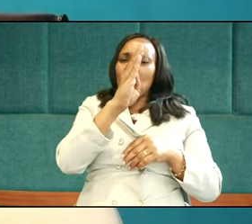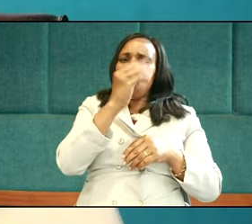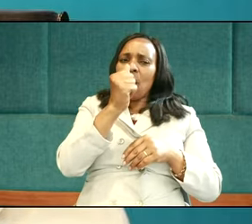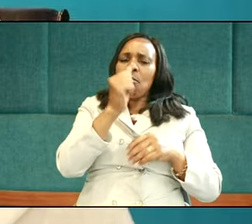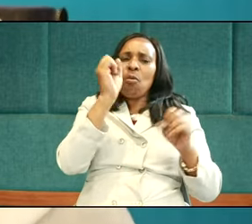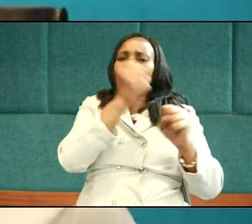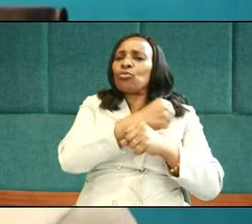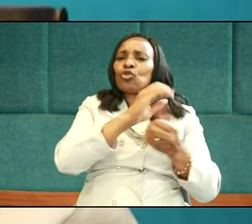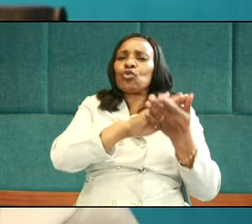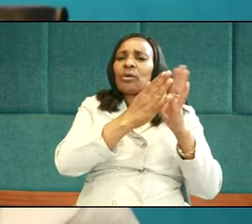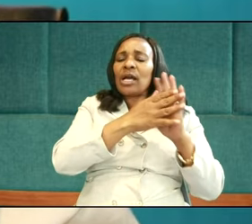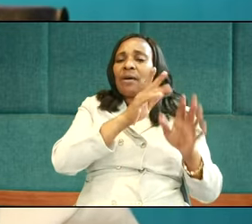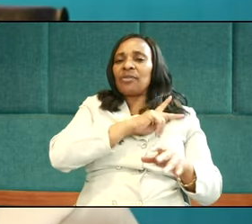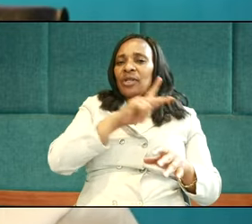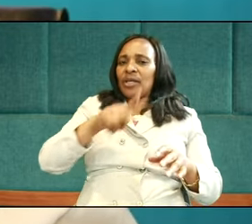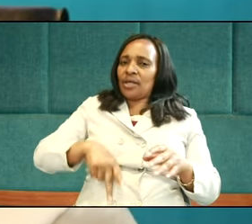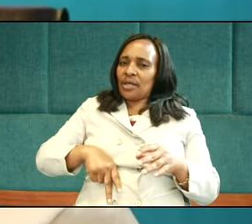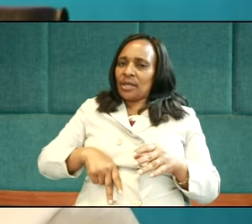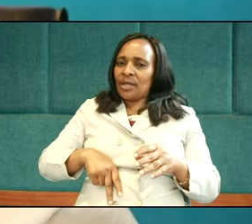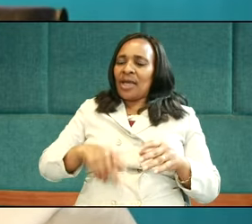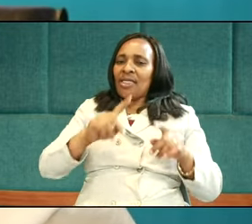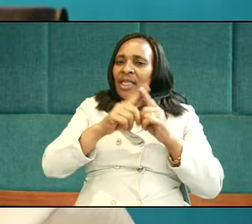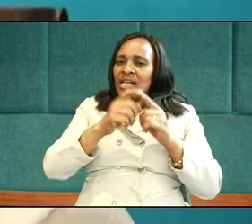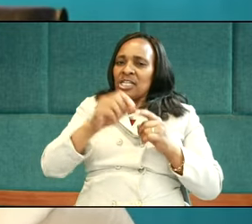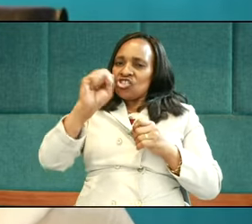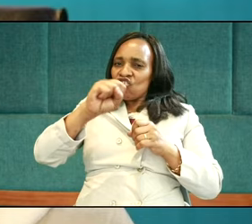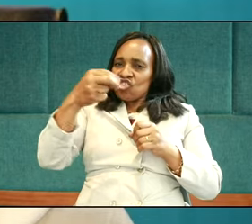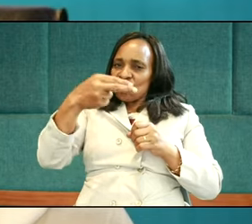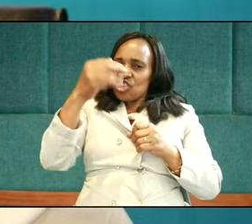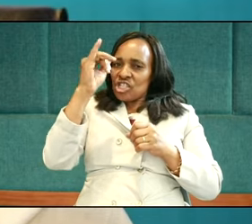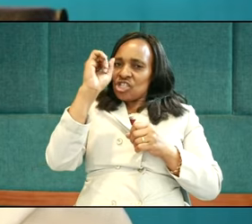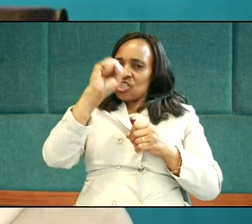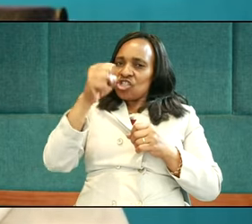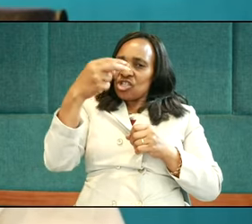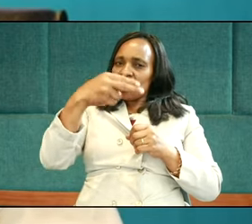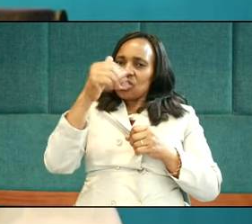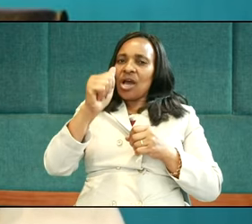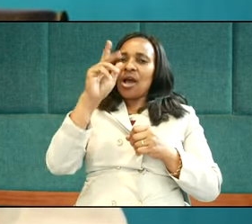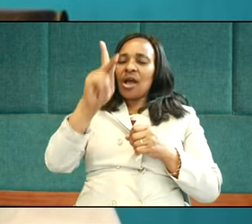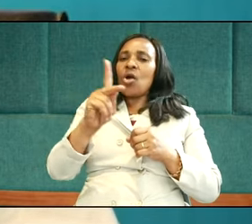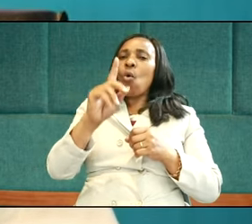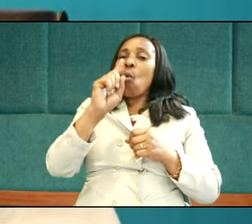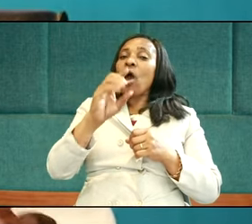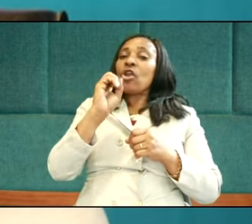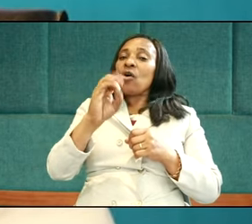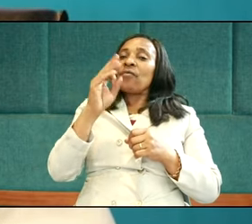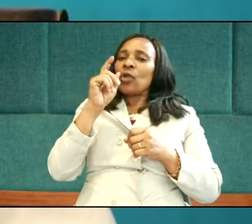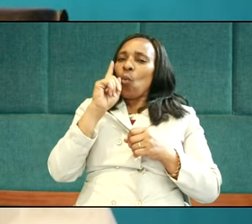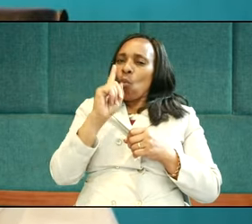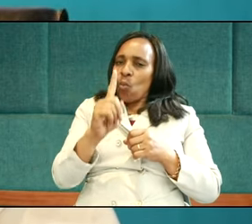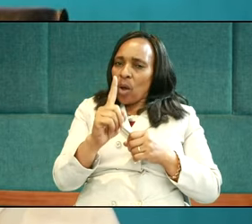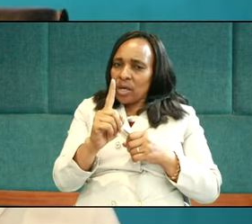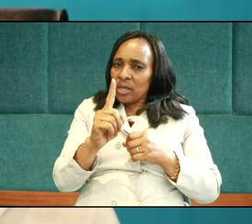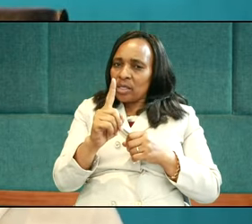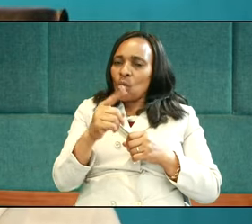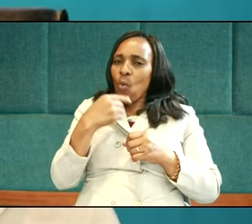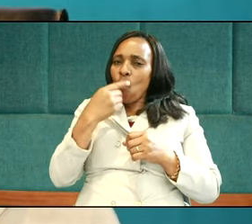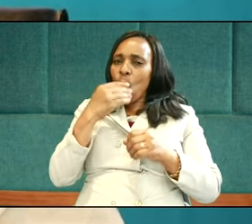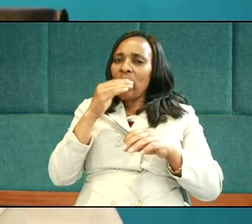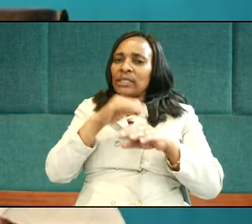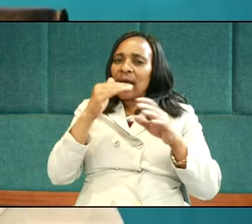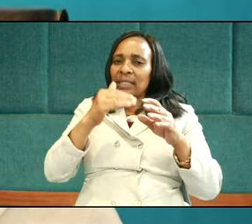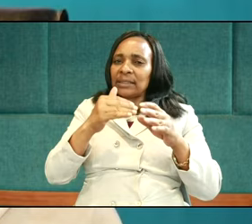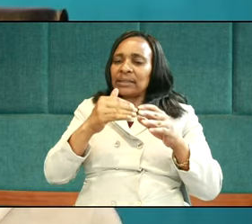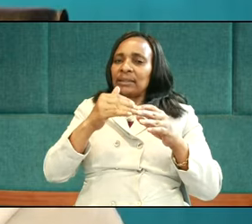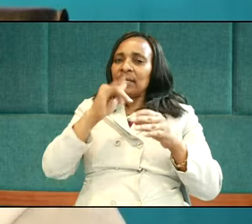tribes. Mm-hmm. Shishak was one of Rehoboam's adversaries. He attacked